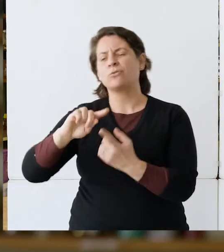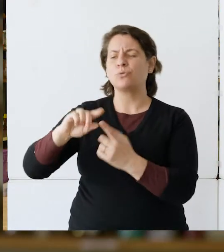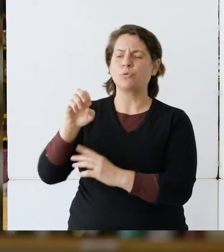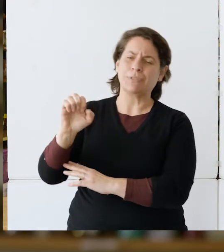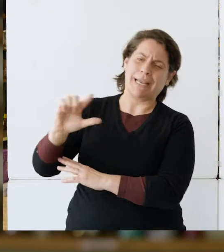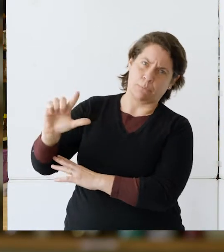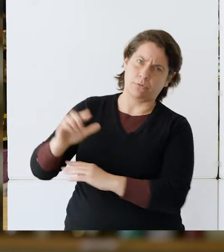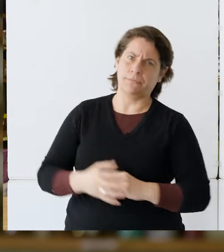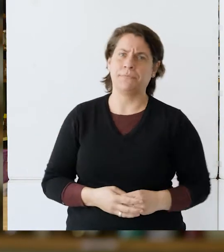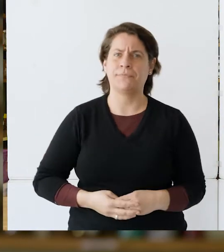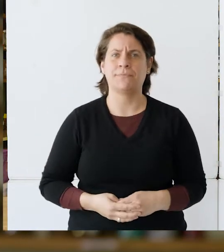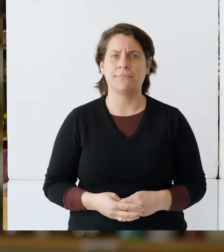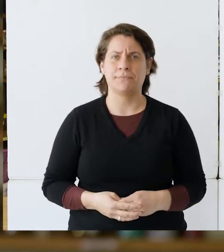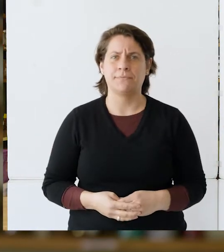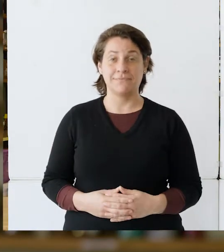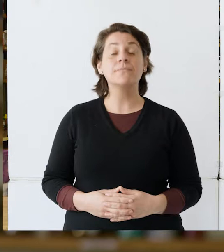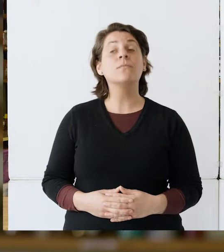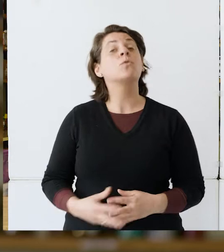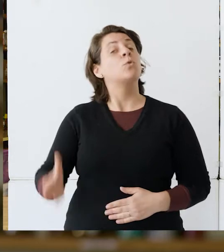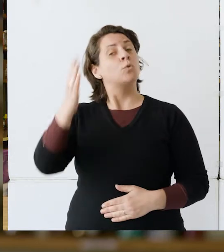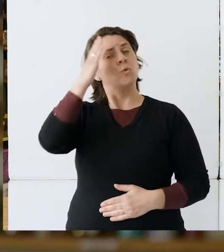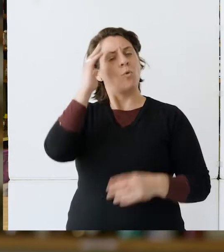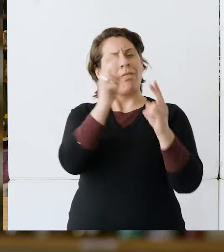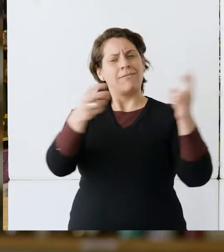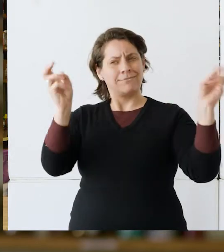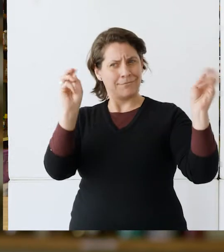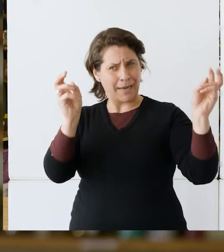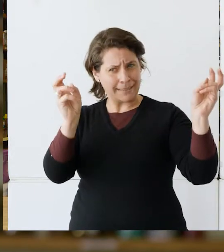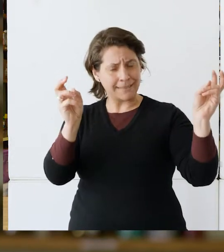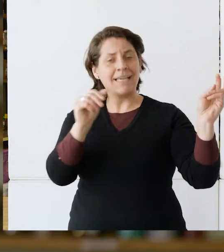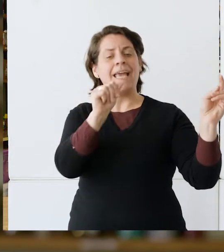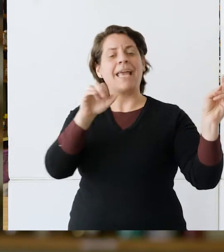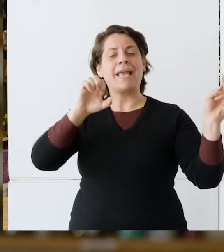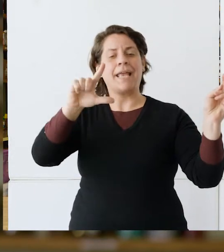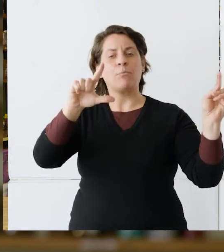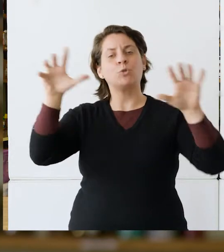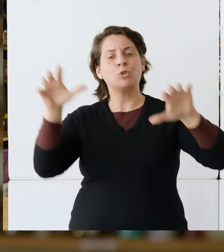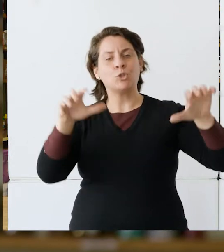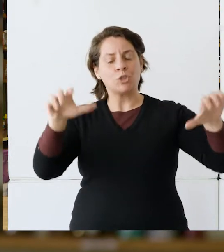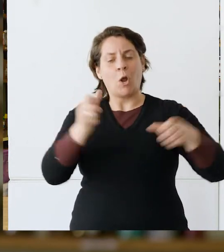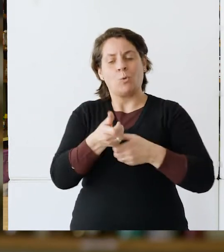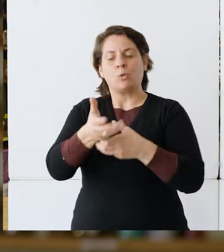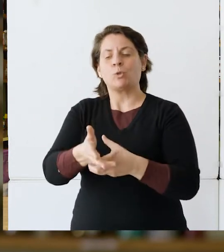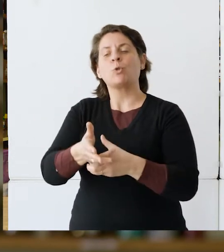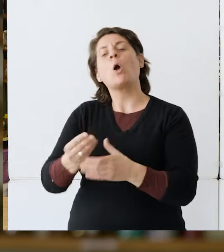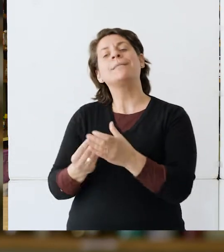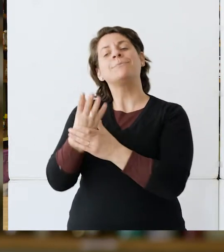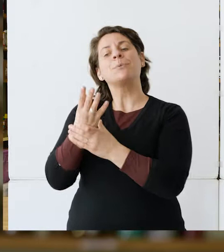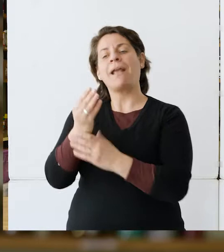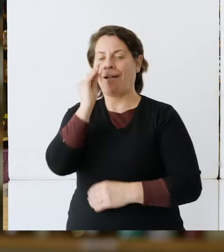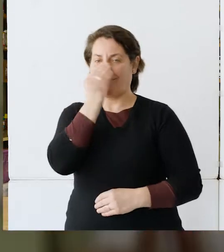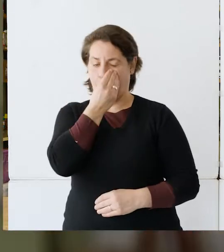seed decides it wants to grow into a full plant, that is when we get to enjoy its fruits, flowers, medicines, and vegetables that